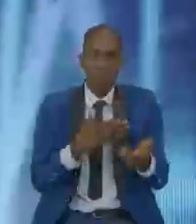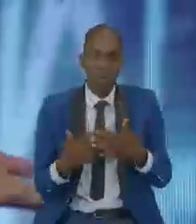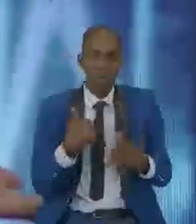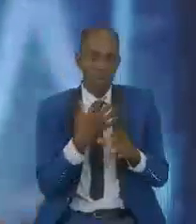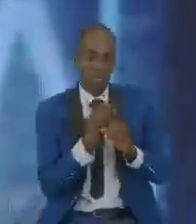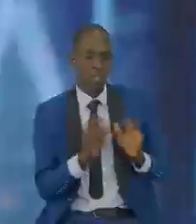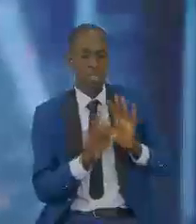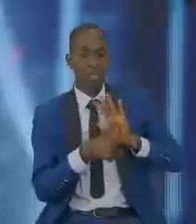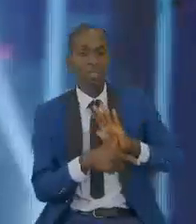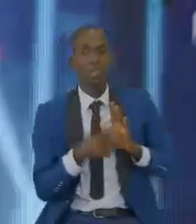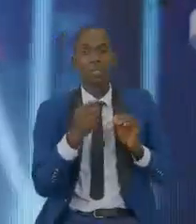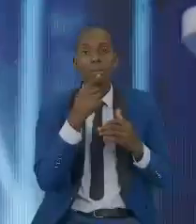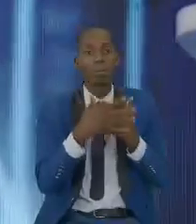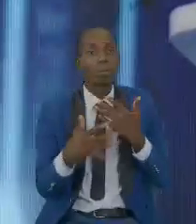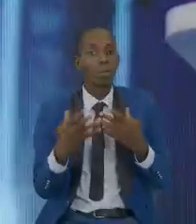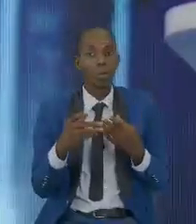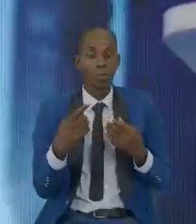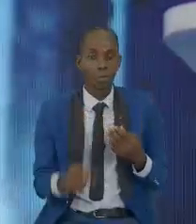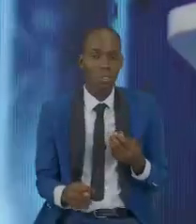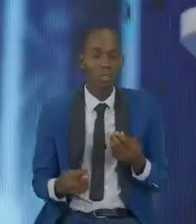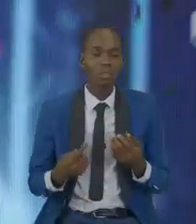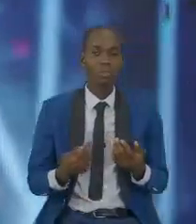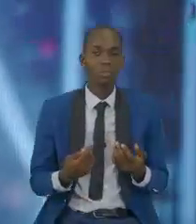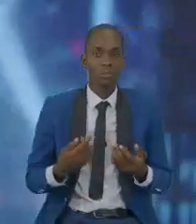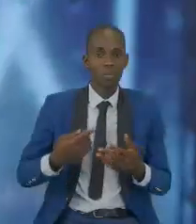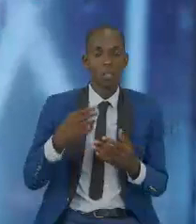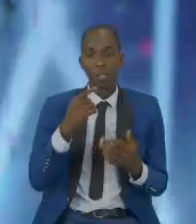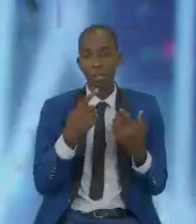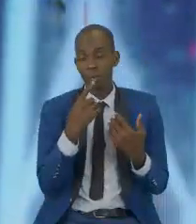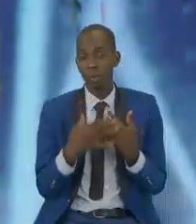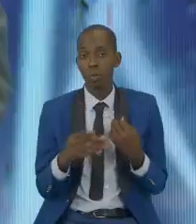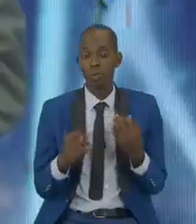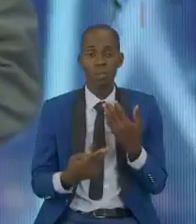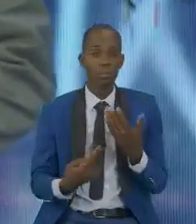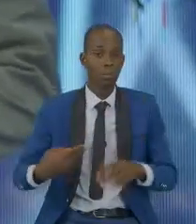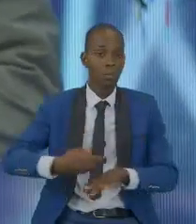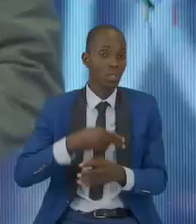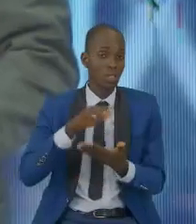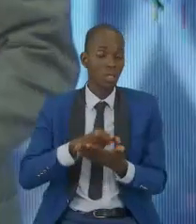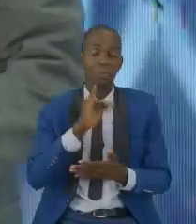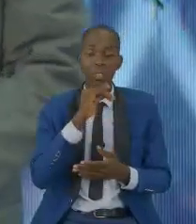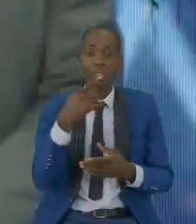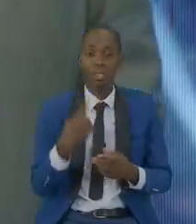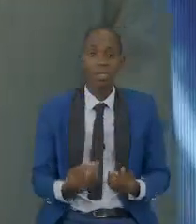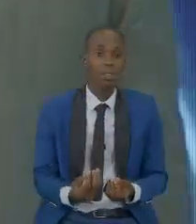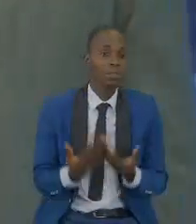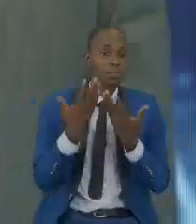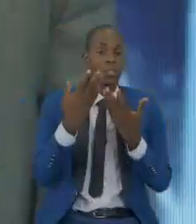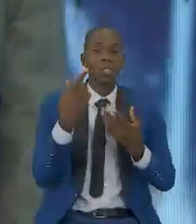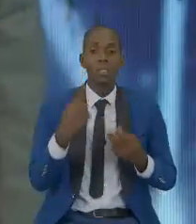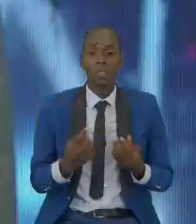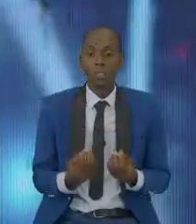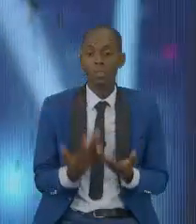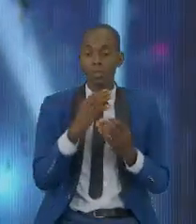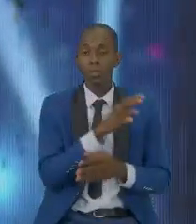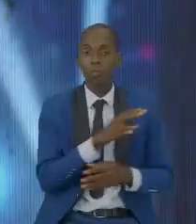the blood of the Lamb is the foundation. The sacrifice of Christ is the foundation. The sacrifice